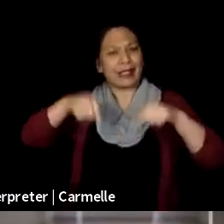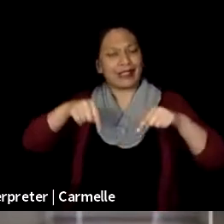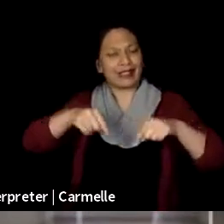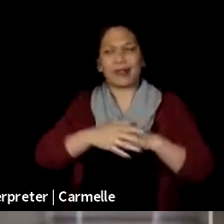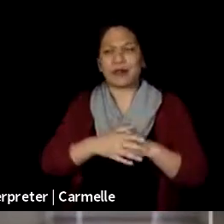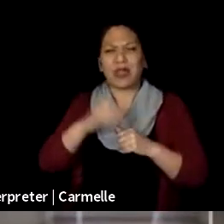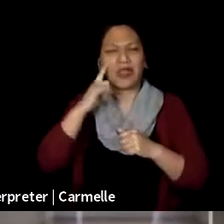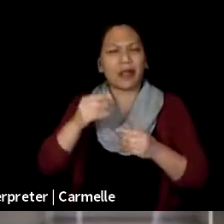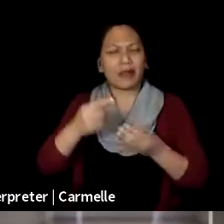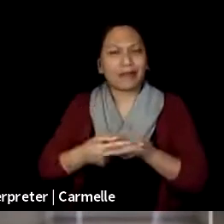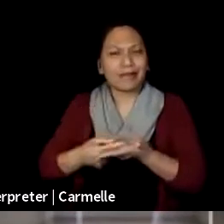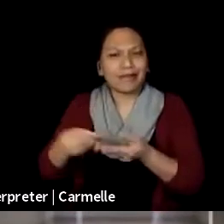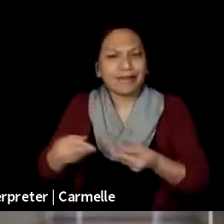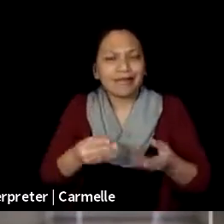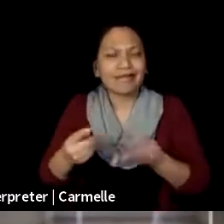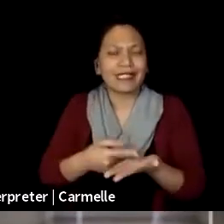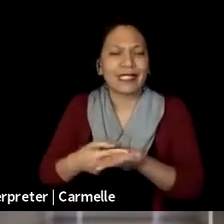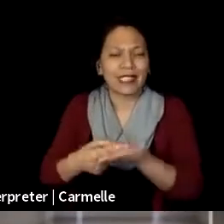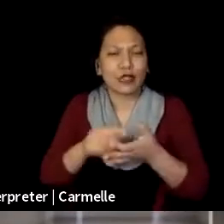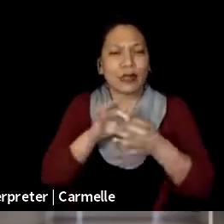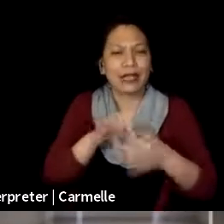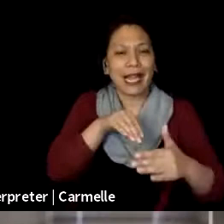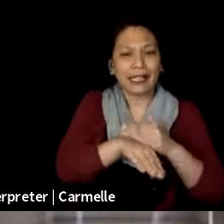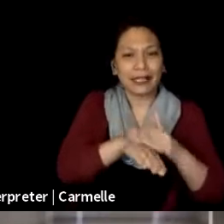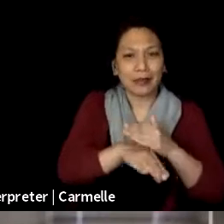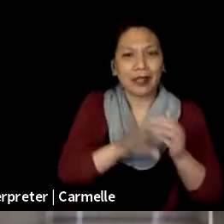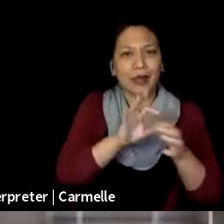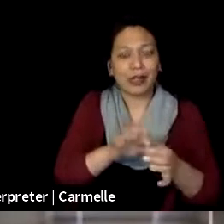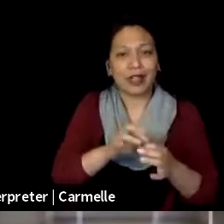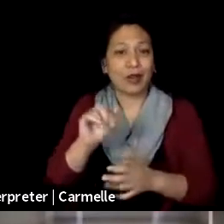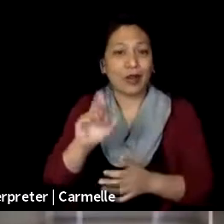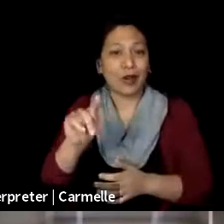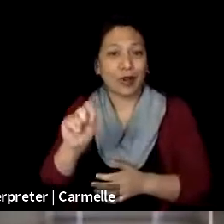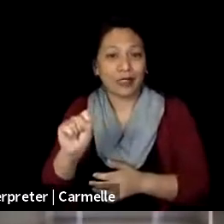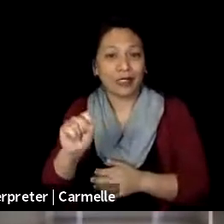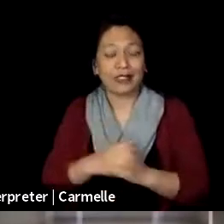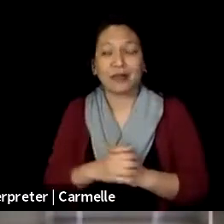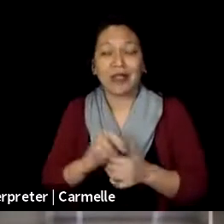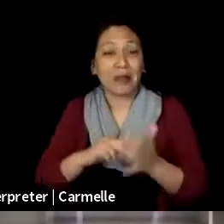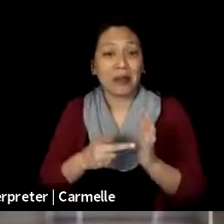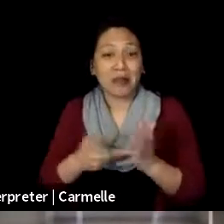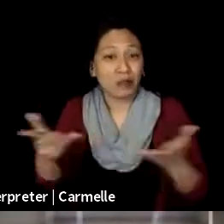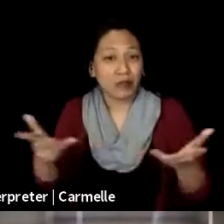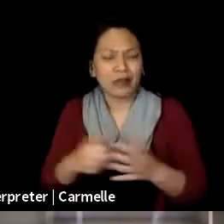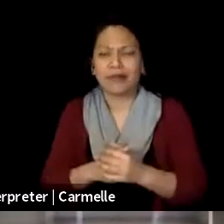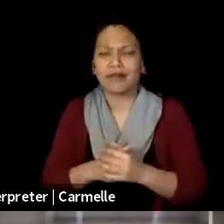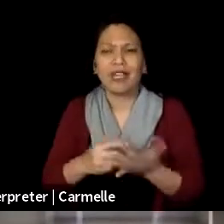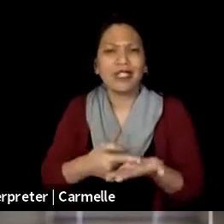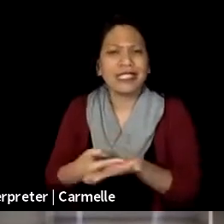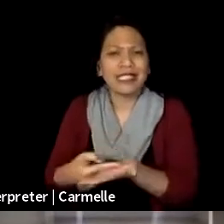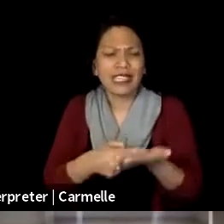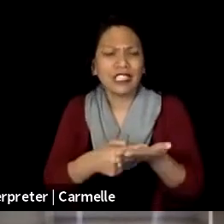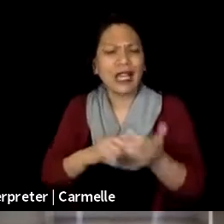facilitate expansive conversations about accessibility in the arts. And to us, this means conversations about how we tell